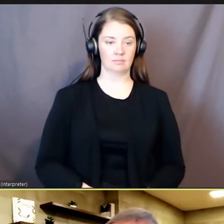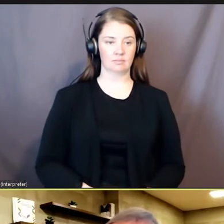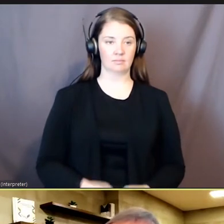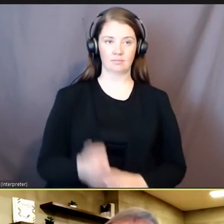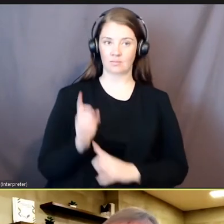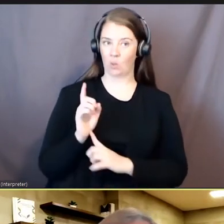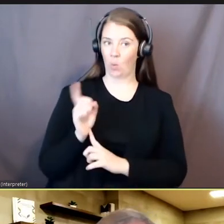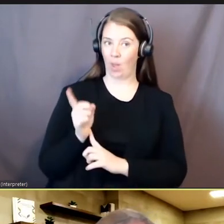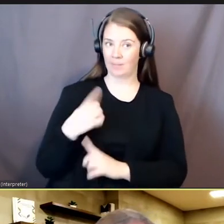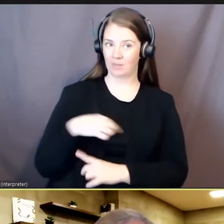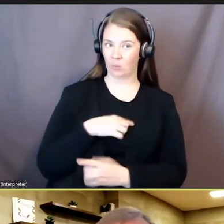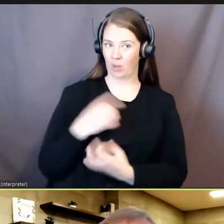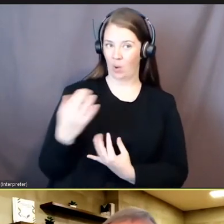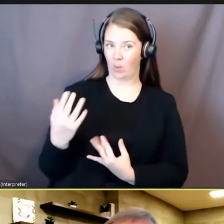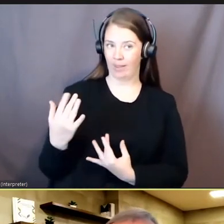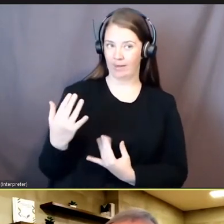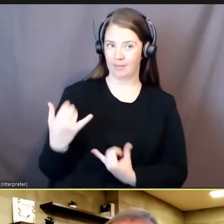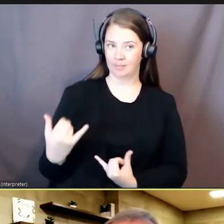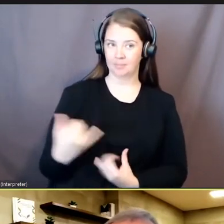Just 1 minute, we're waiting.